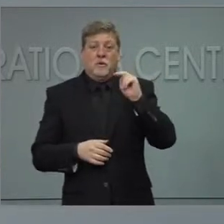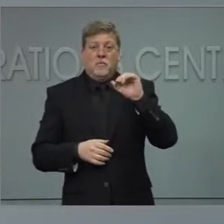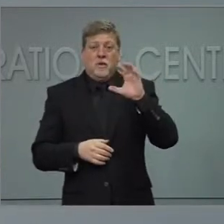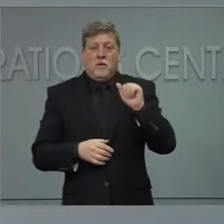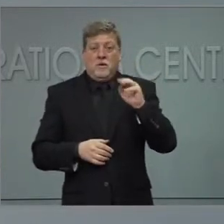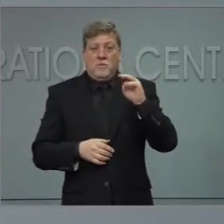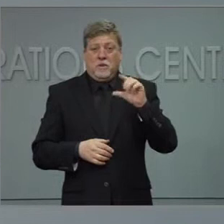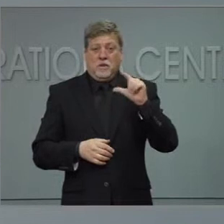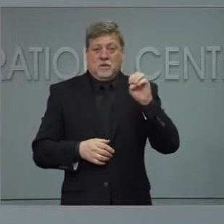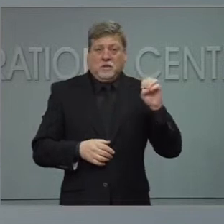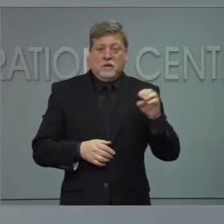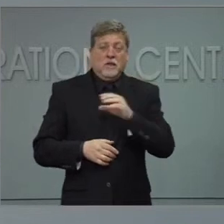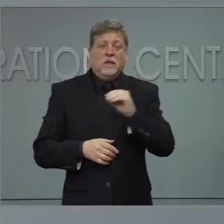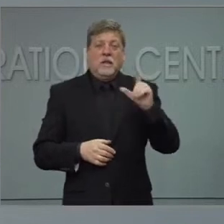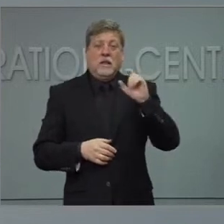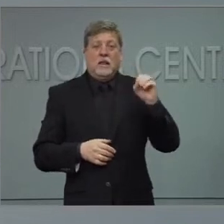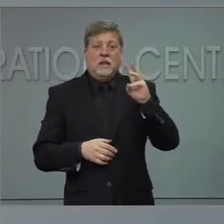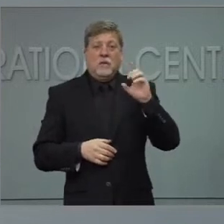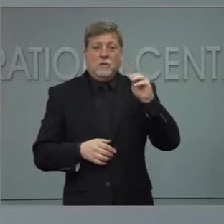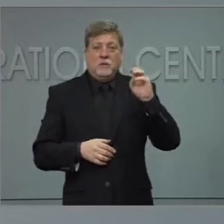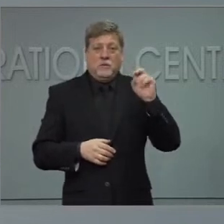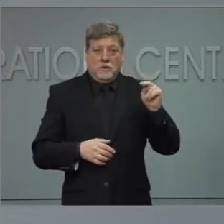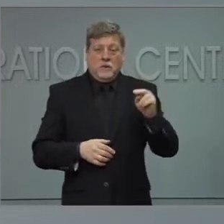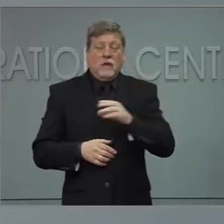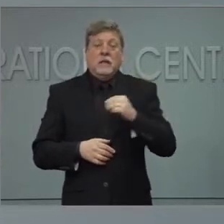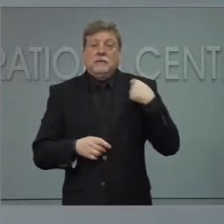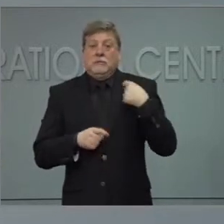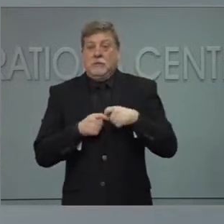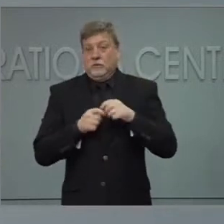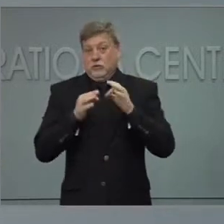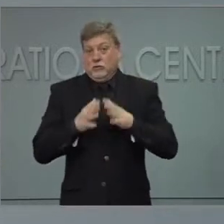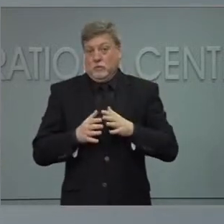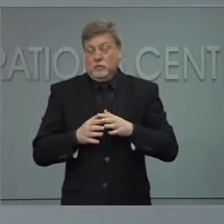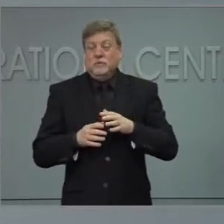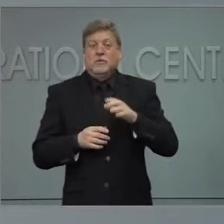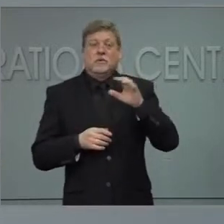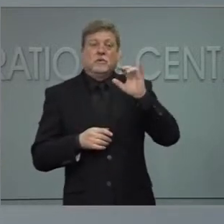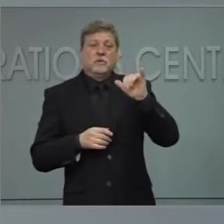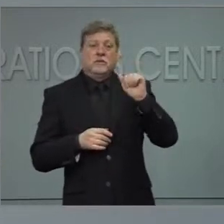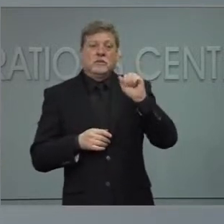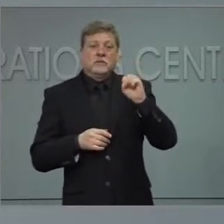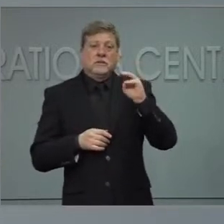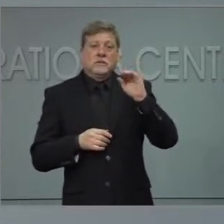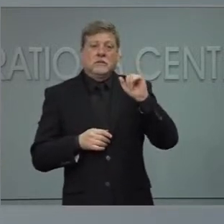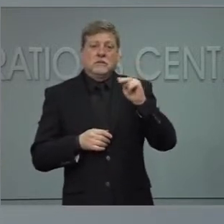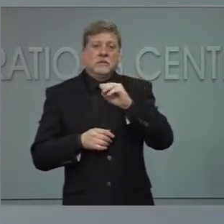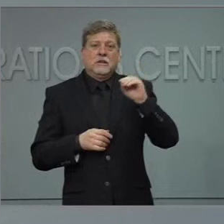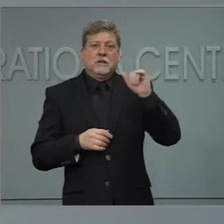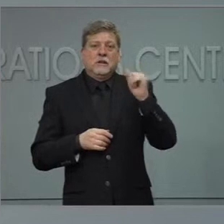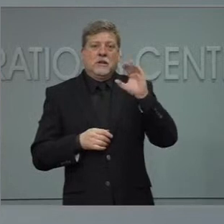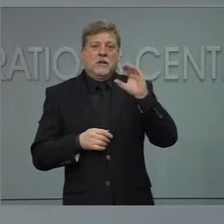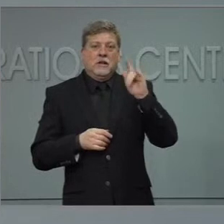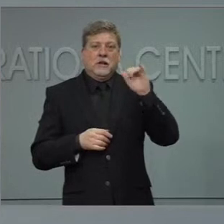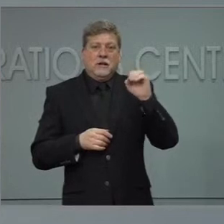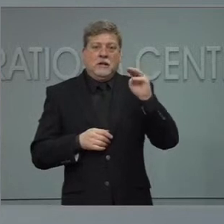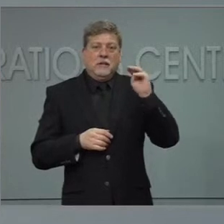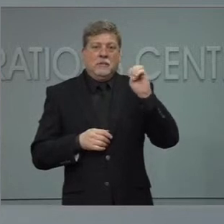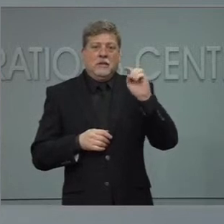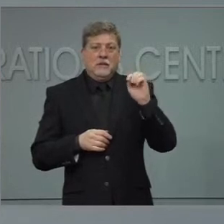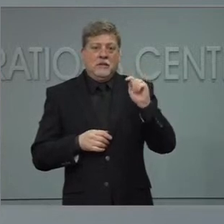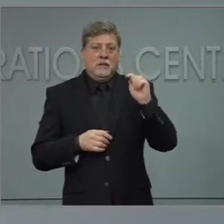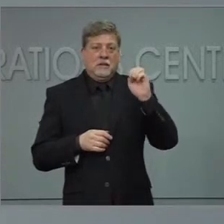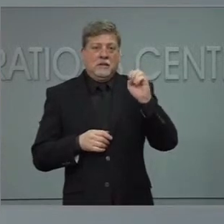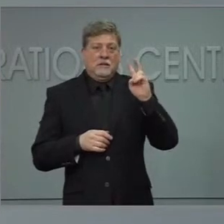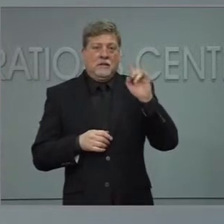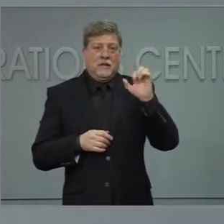our Spanish language interpreters. We'll now take questions from the media. If you can identify yourself and your organization, we would